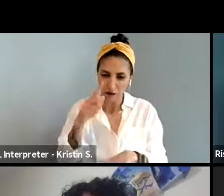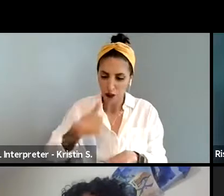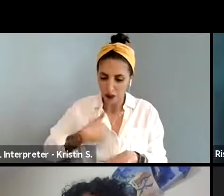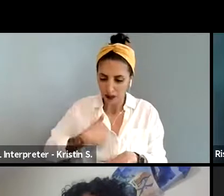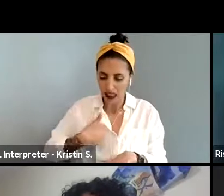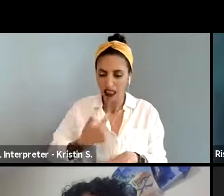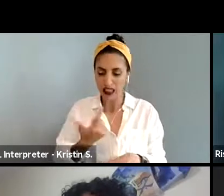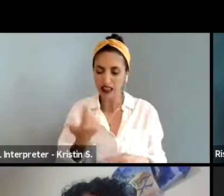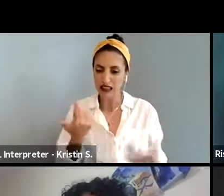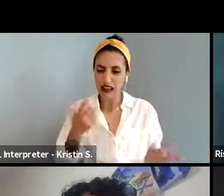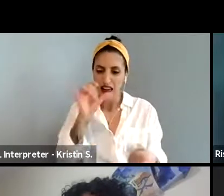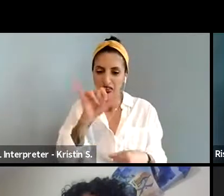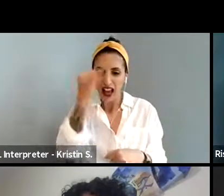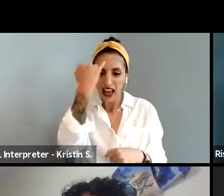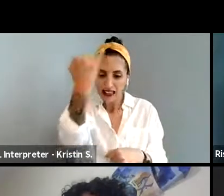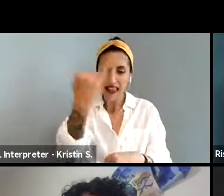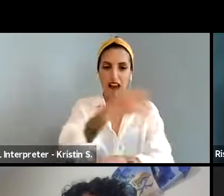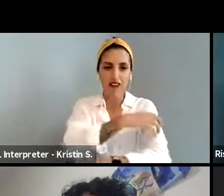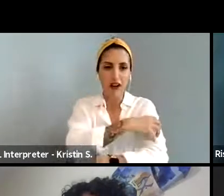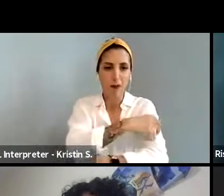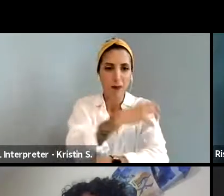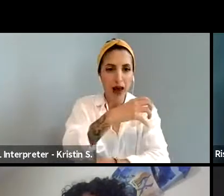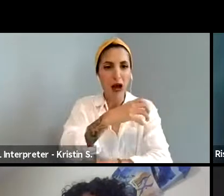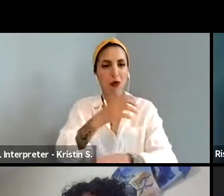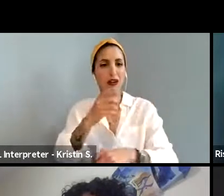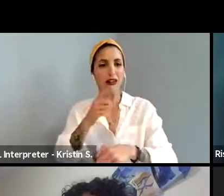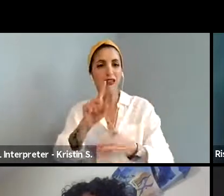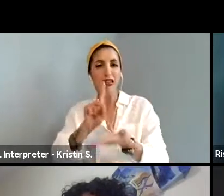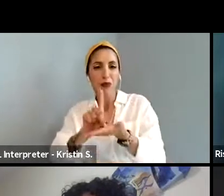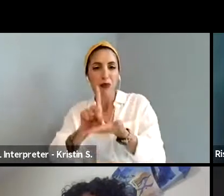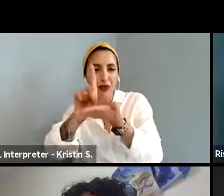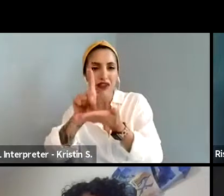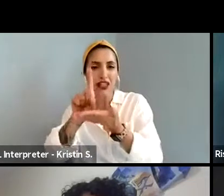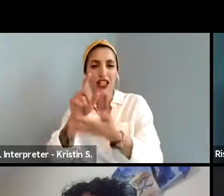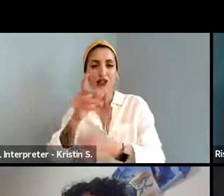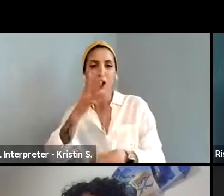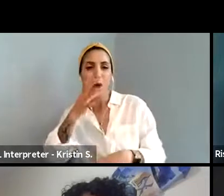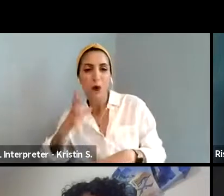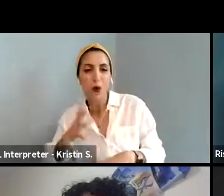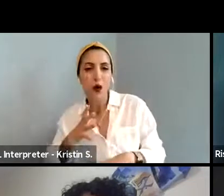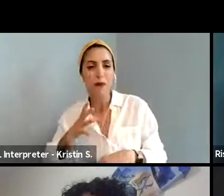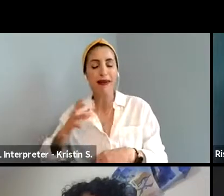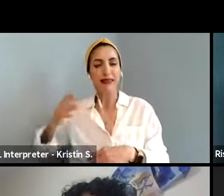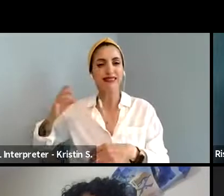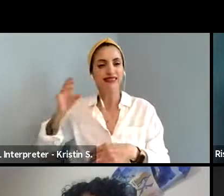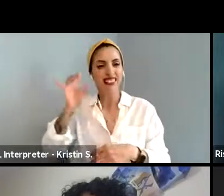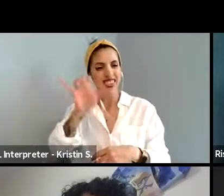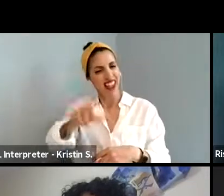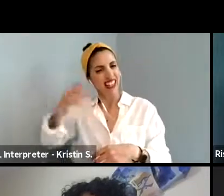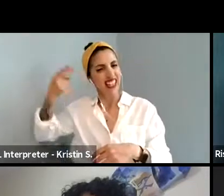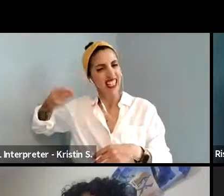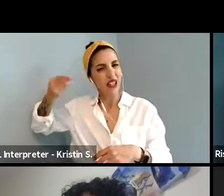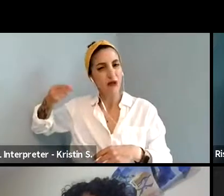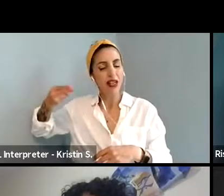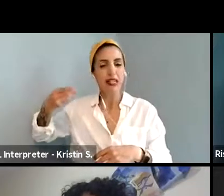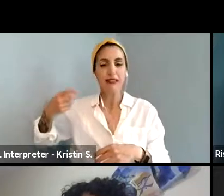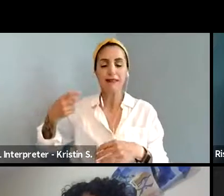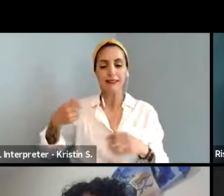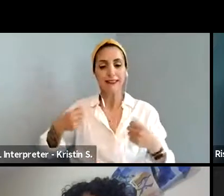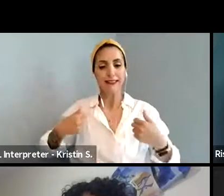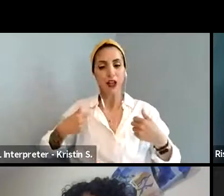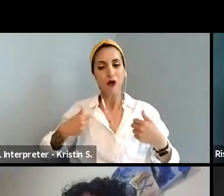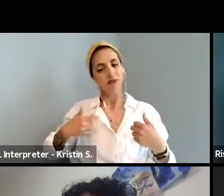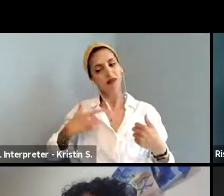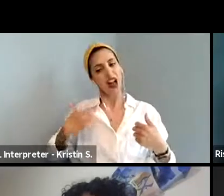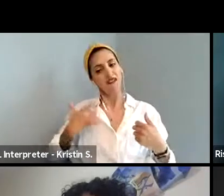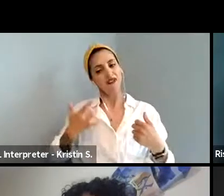power and privilege and women and our histories. I was deeply motivated